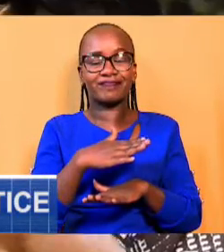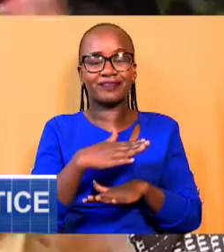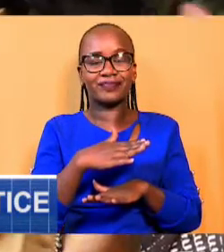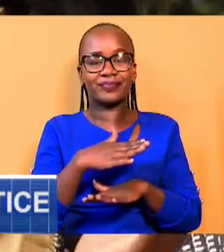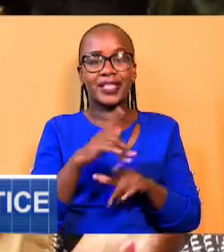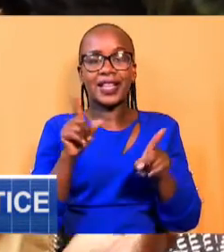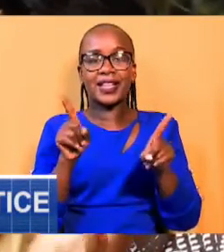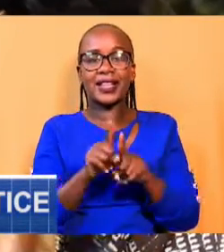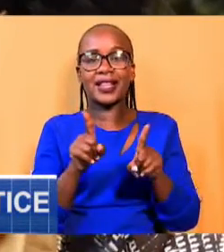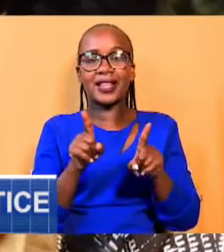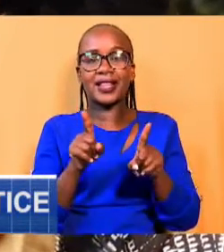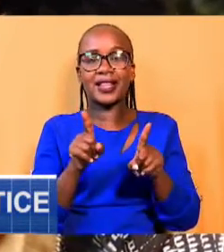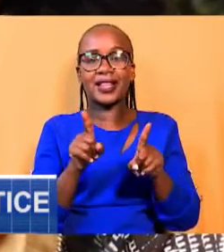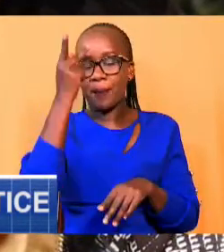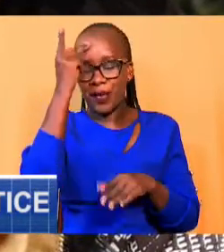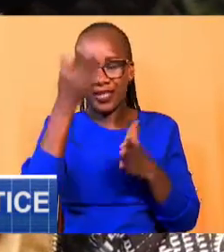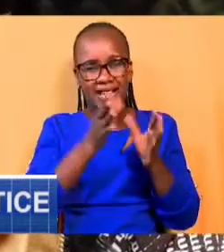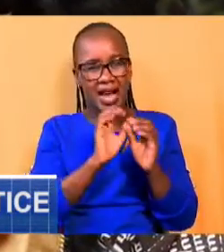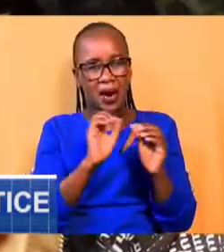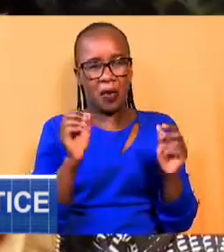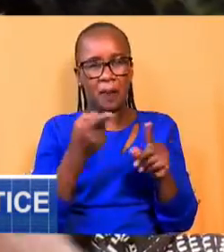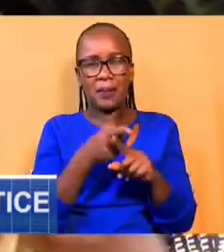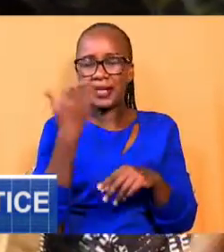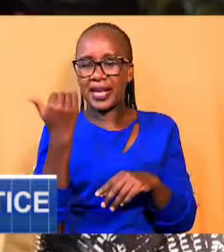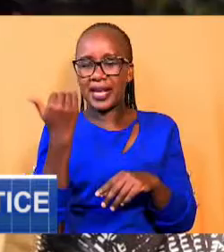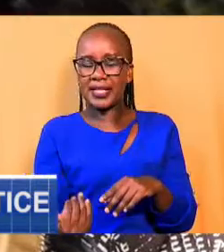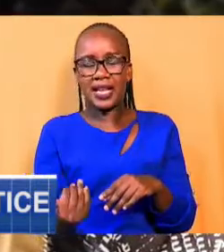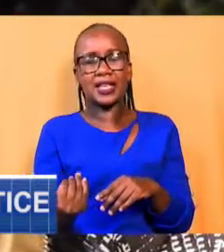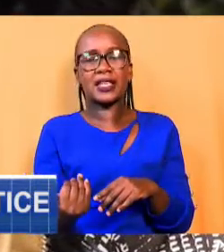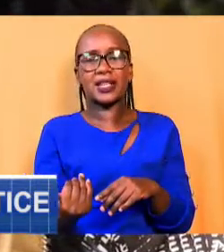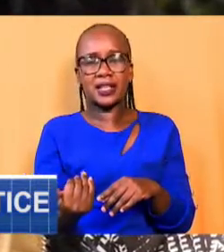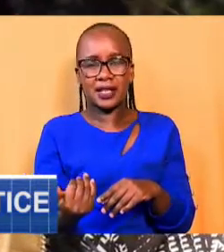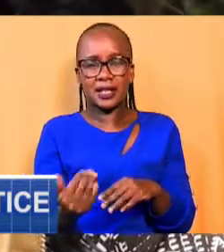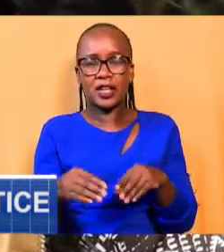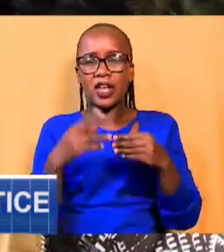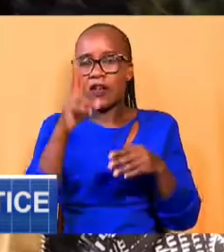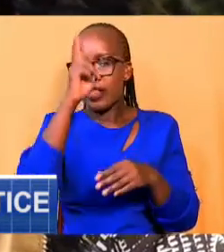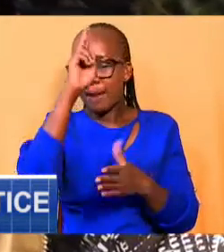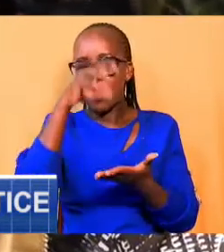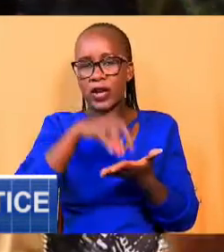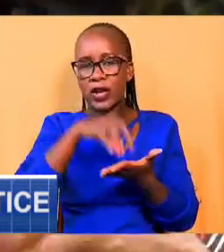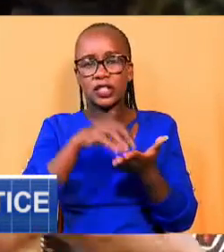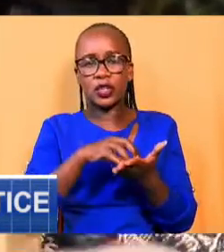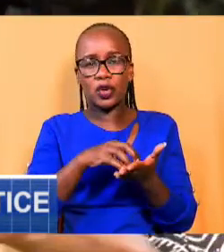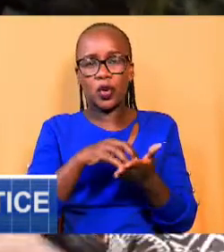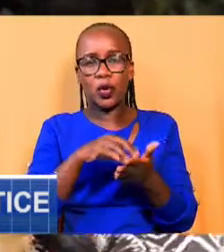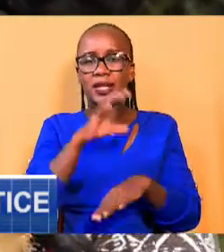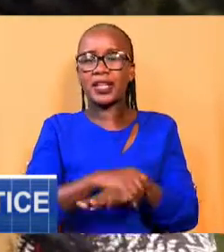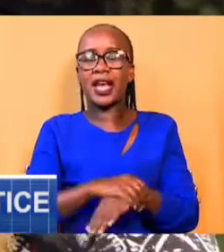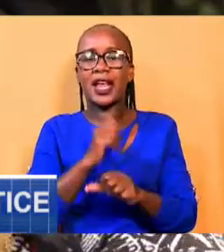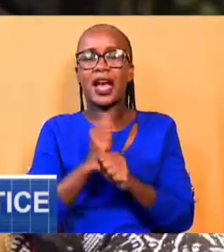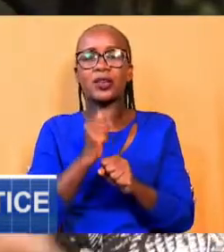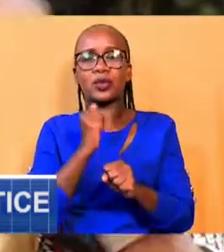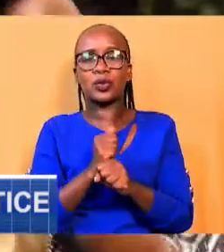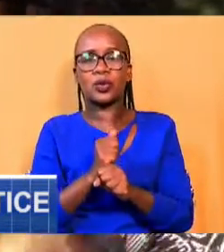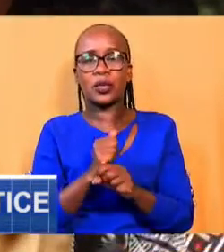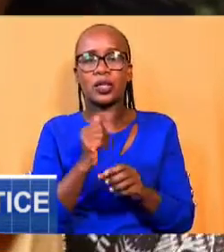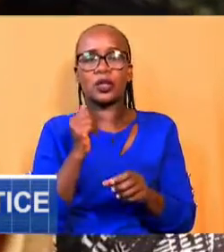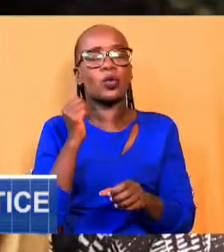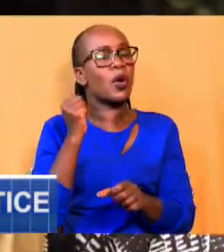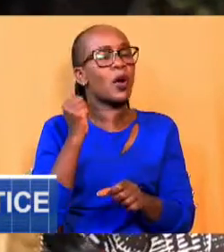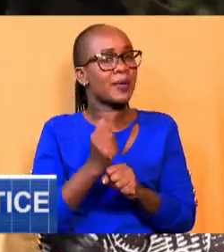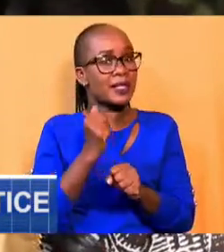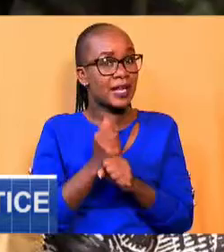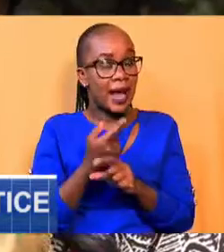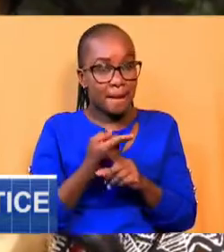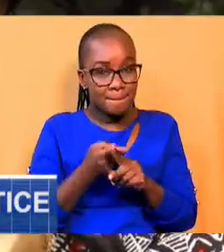tena. Even the parent is not there, but the child is being frog matched to the police station. Tumepata akifanya na alikuwa